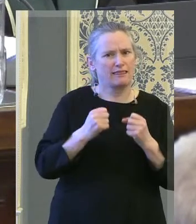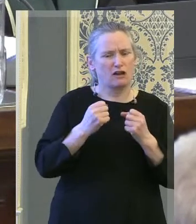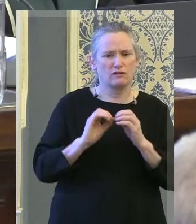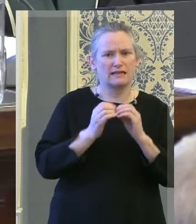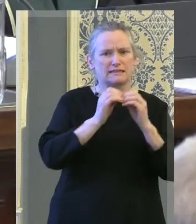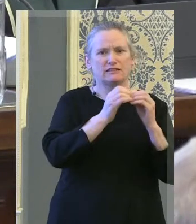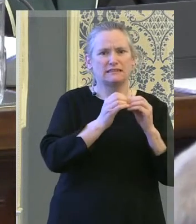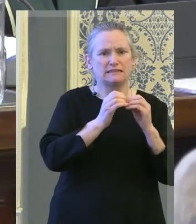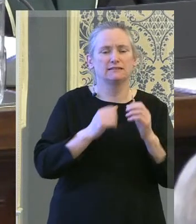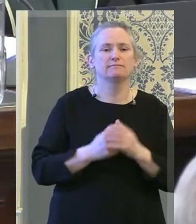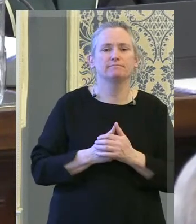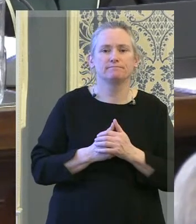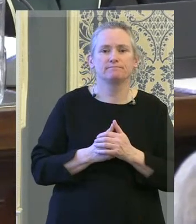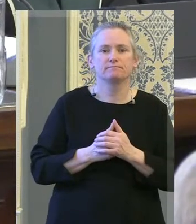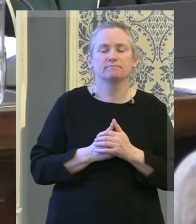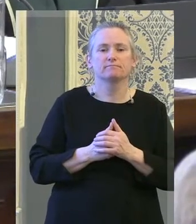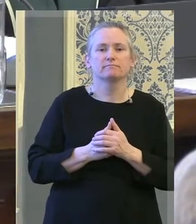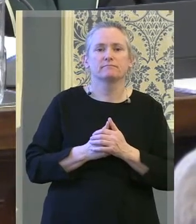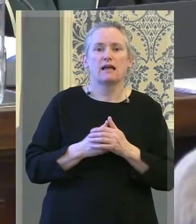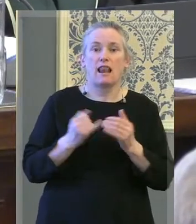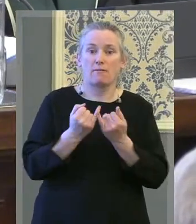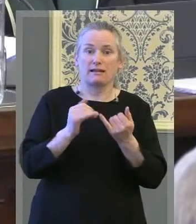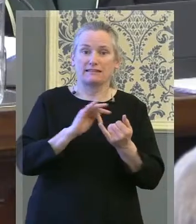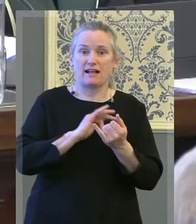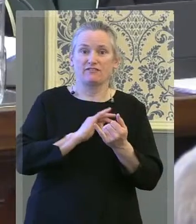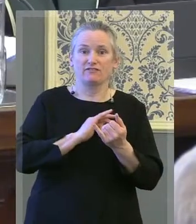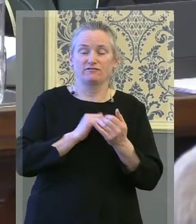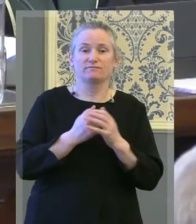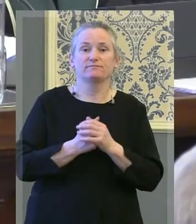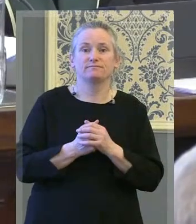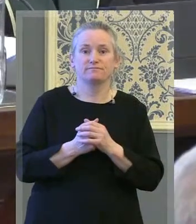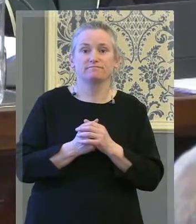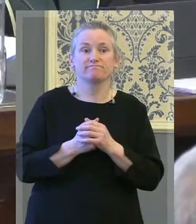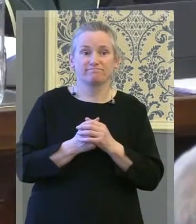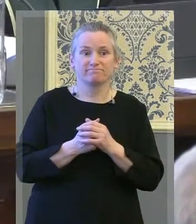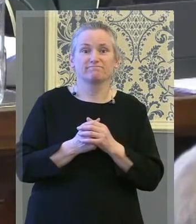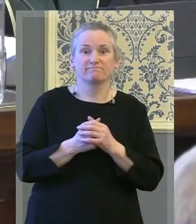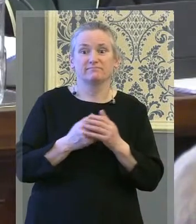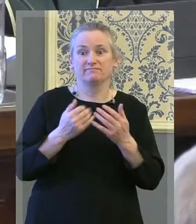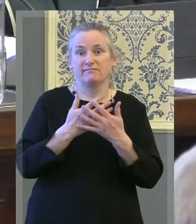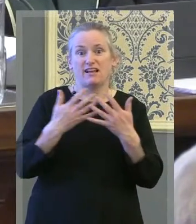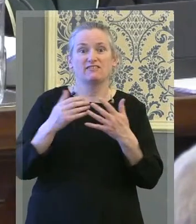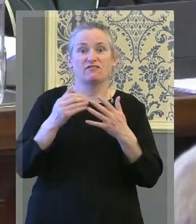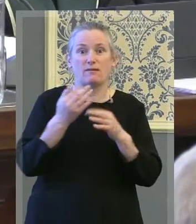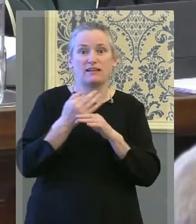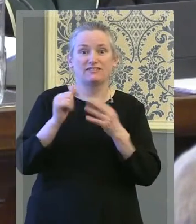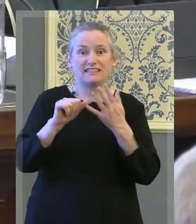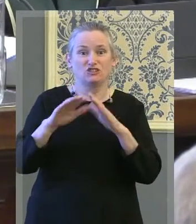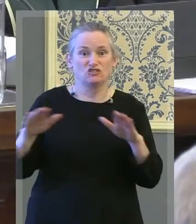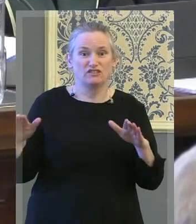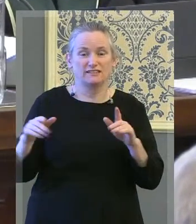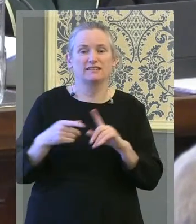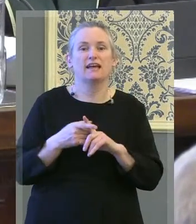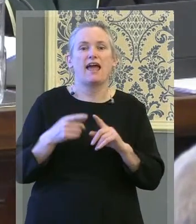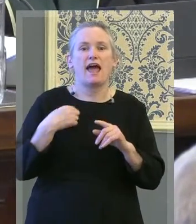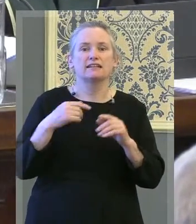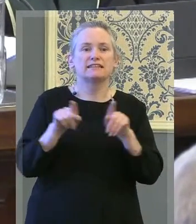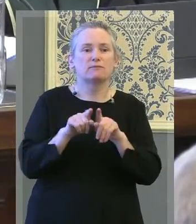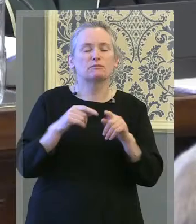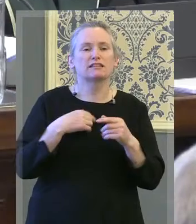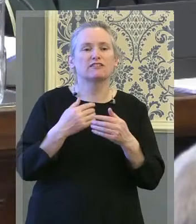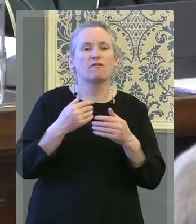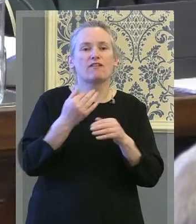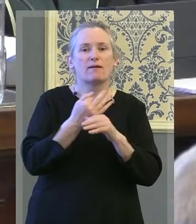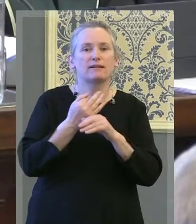creativity. Like myself, he is one of 6 children, and again, like myself and many in the 50s and 60s, his